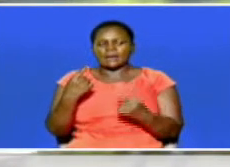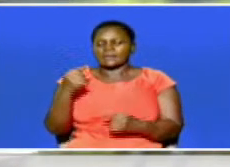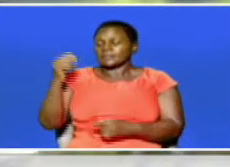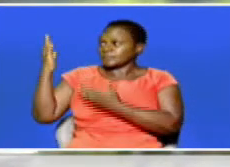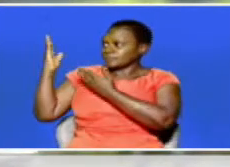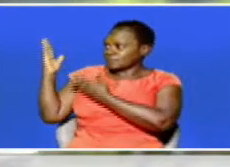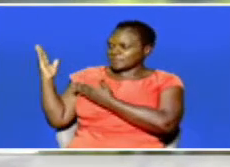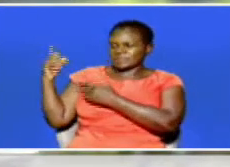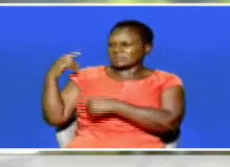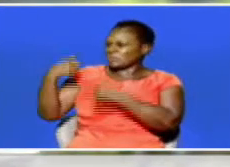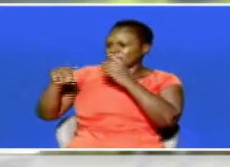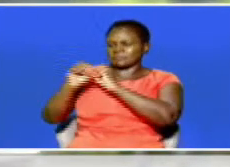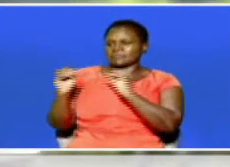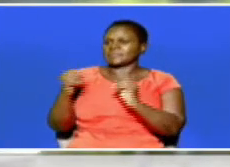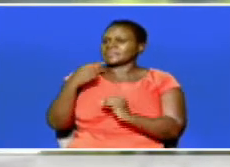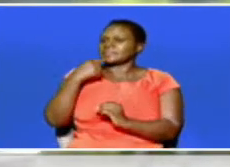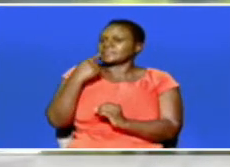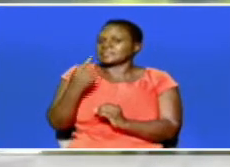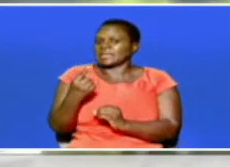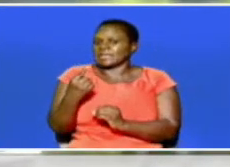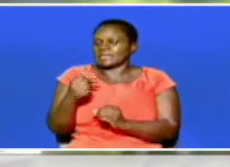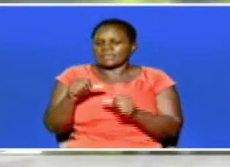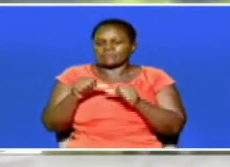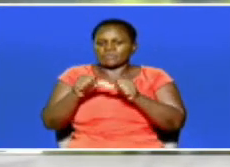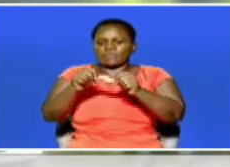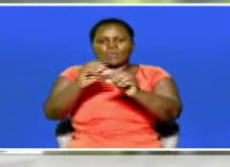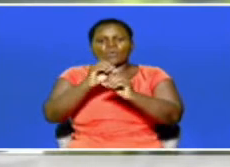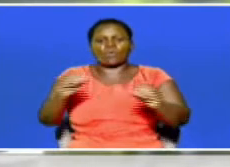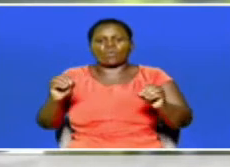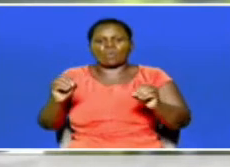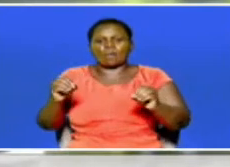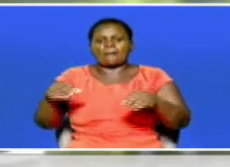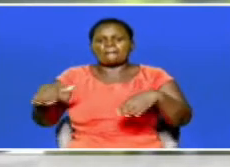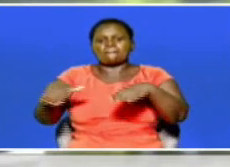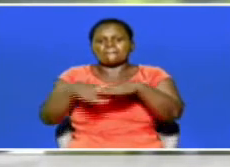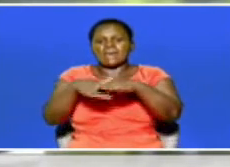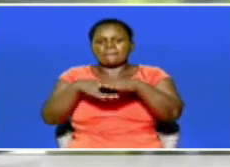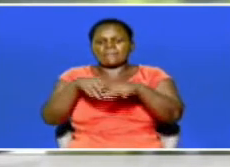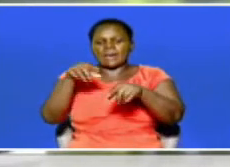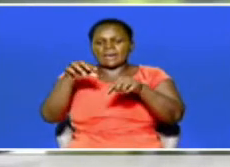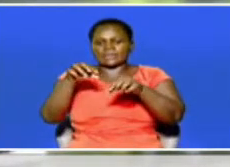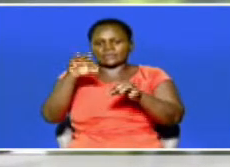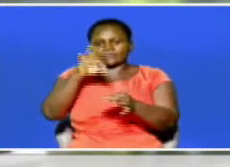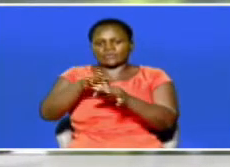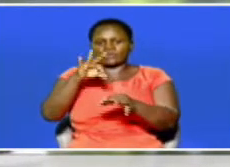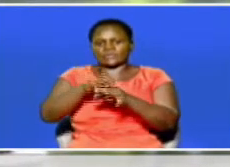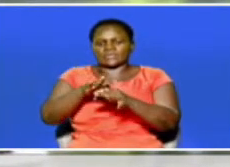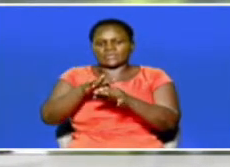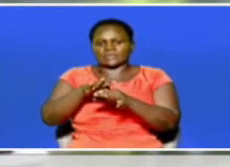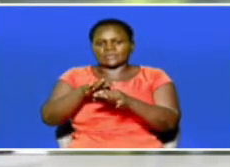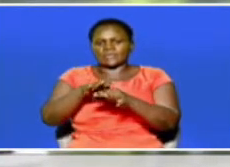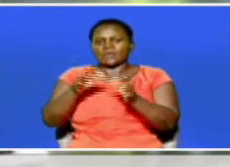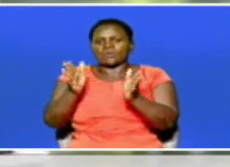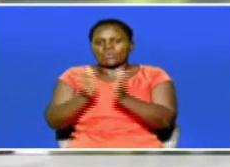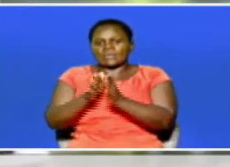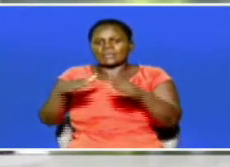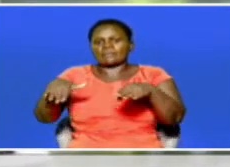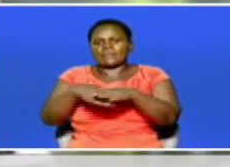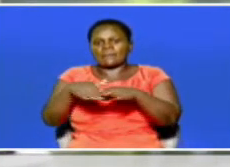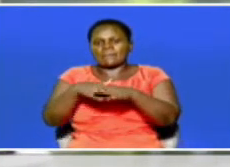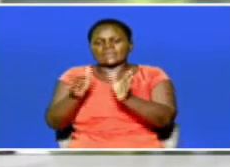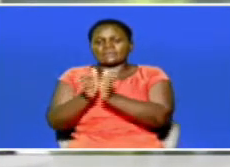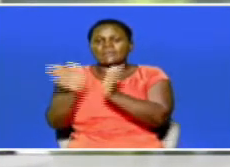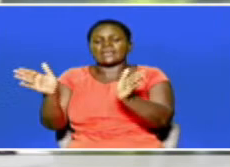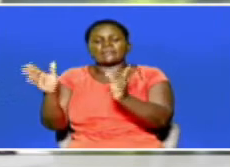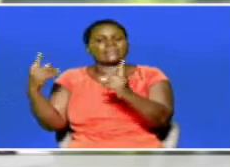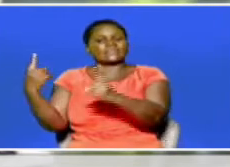alias Jalango's win, citing inconsistencies with the number of members who voted for MCA candidates and those for members of